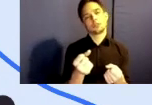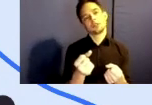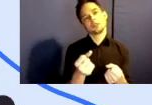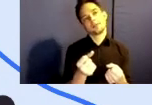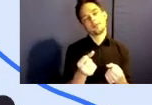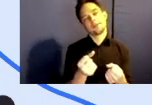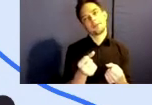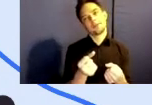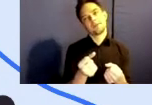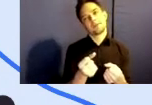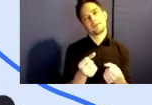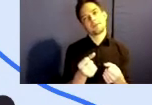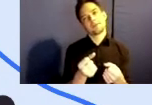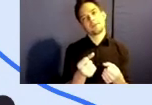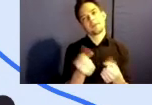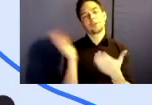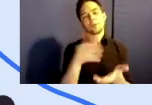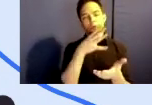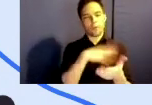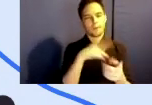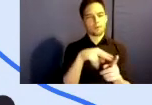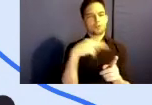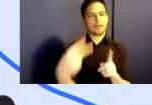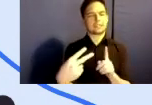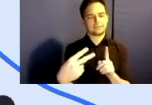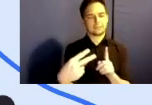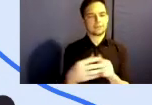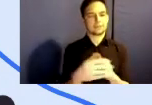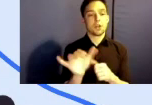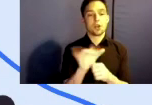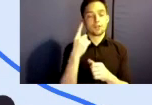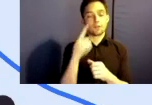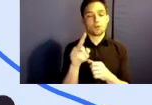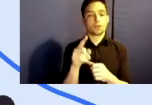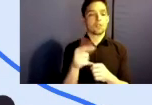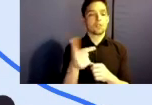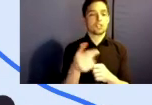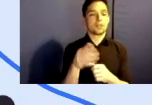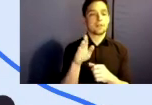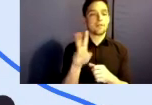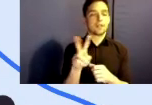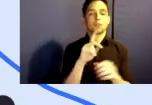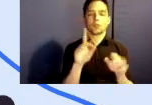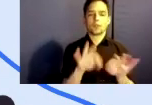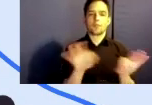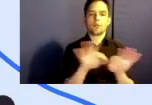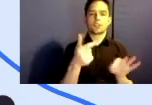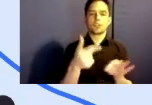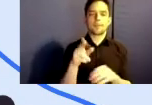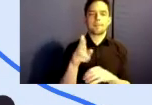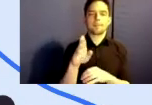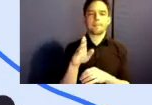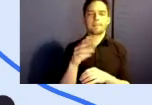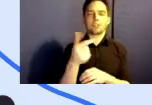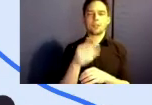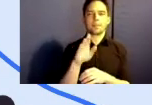bring women's perspective. And also just for GBV, it's really important that GBV actors and health